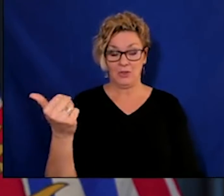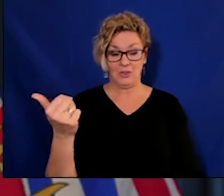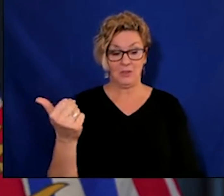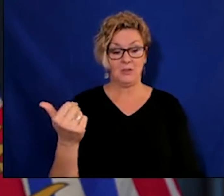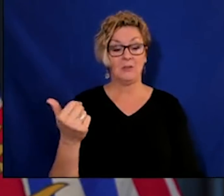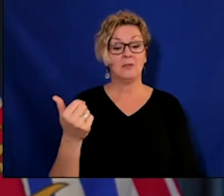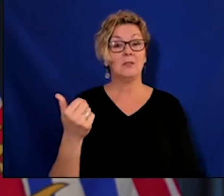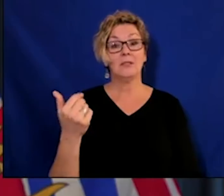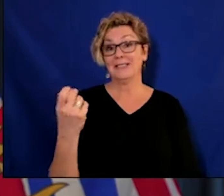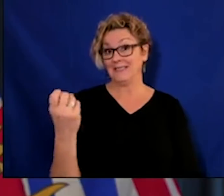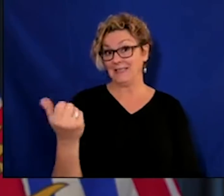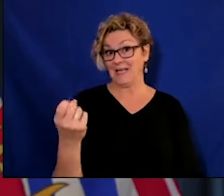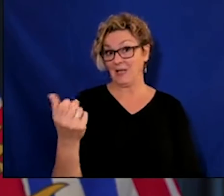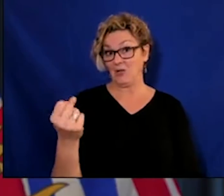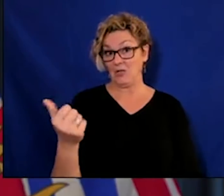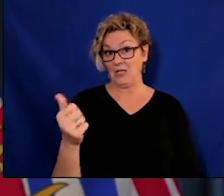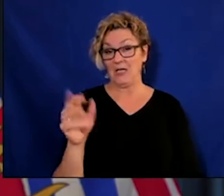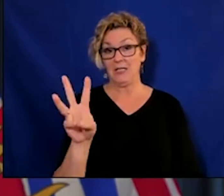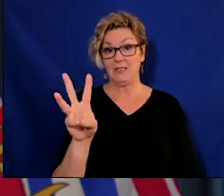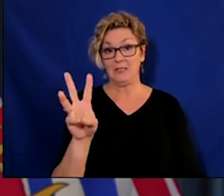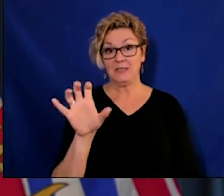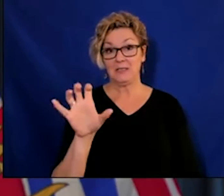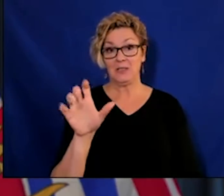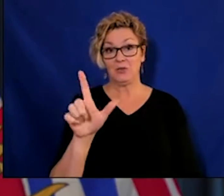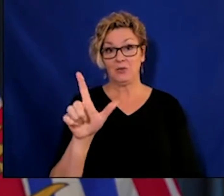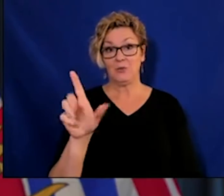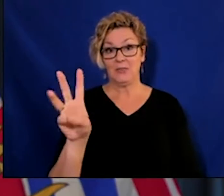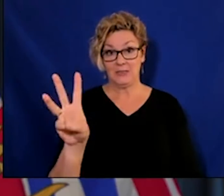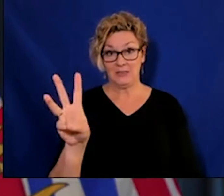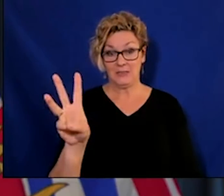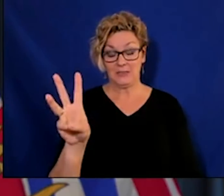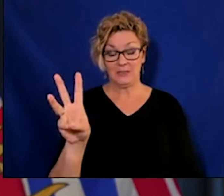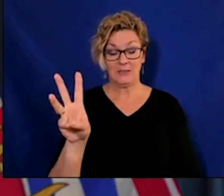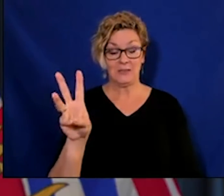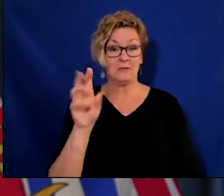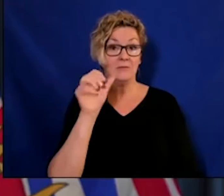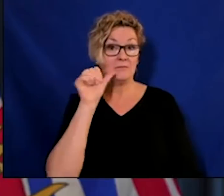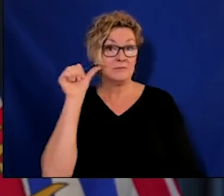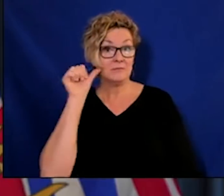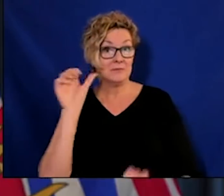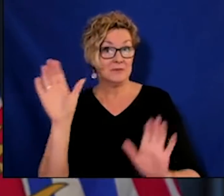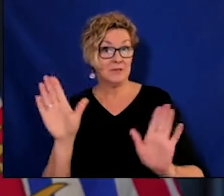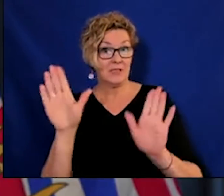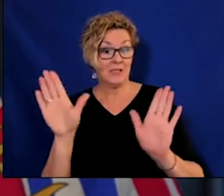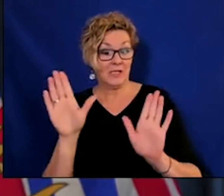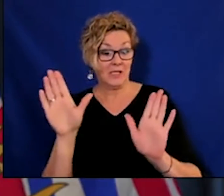to Sunday, an additional 626 new cases, and from Sunday to today,